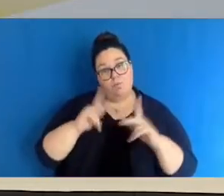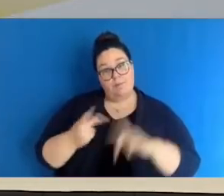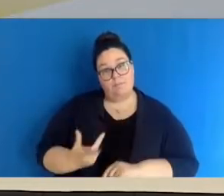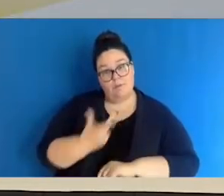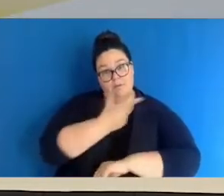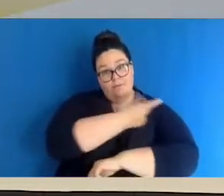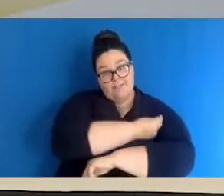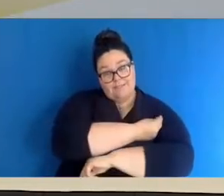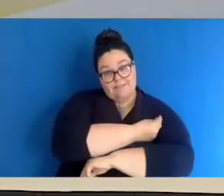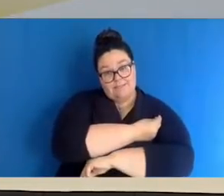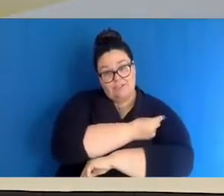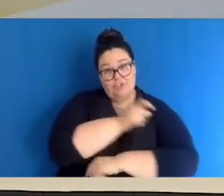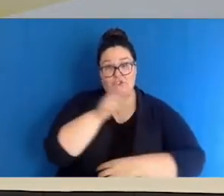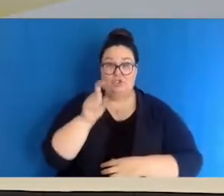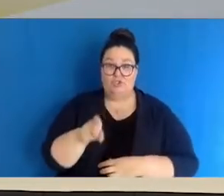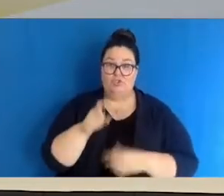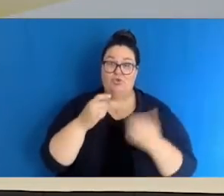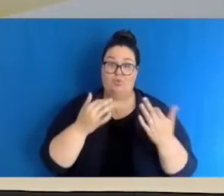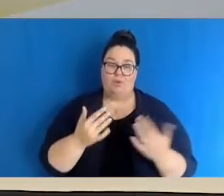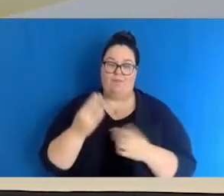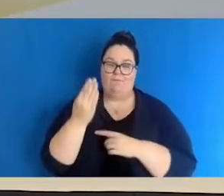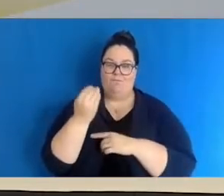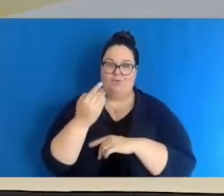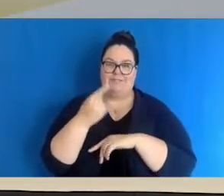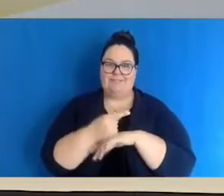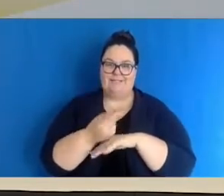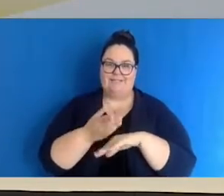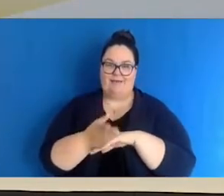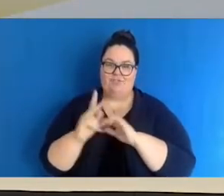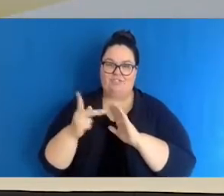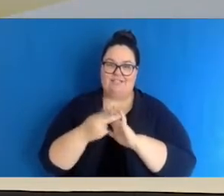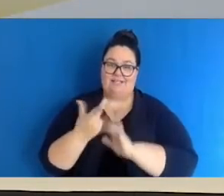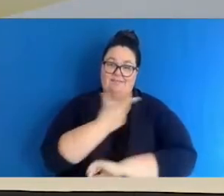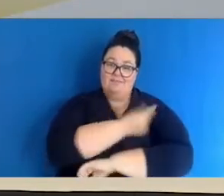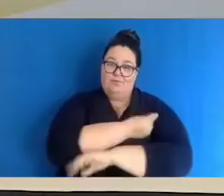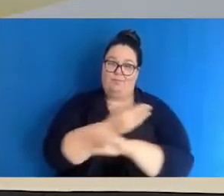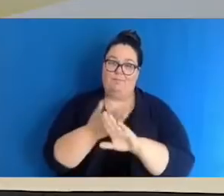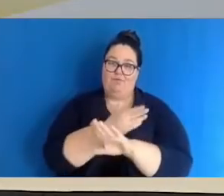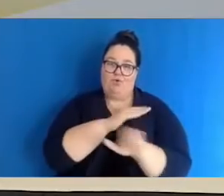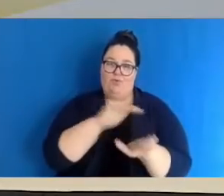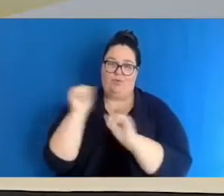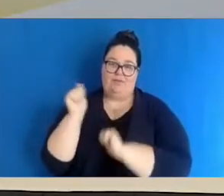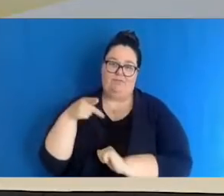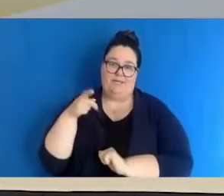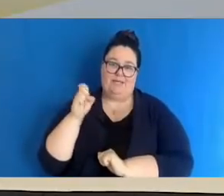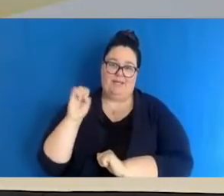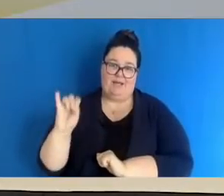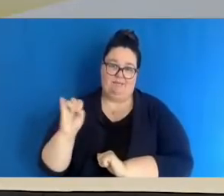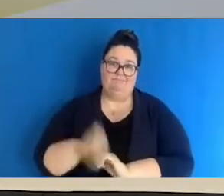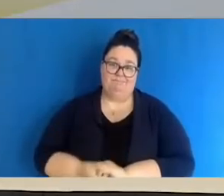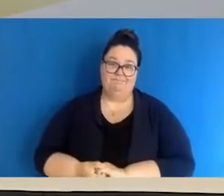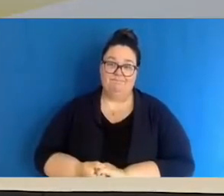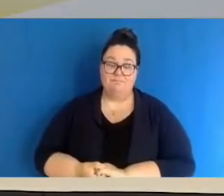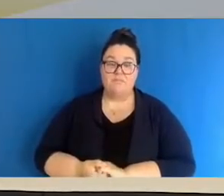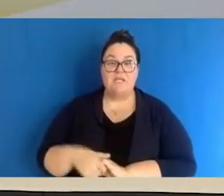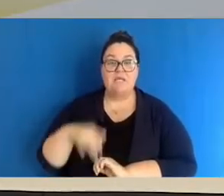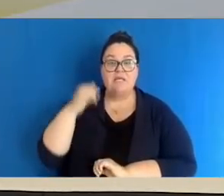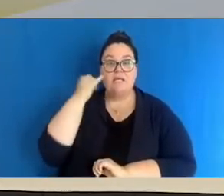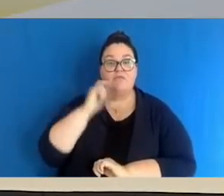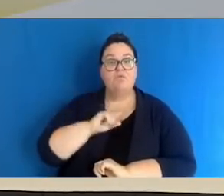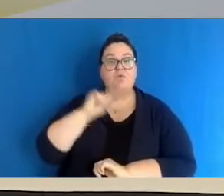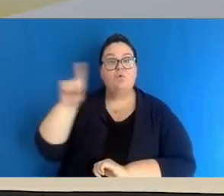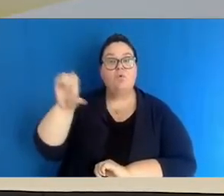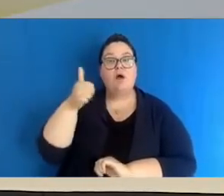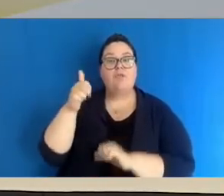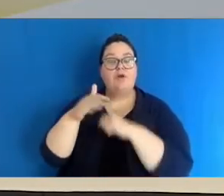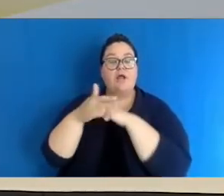island residents should wait 14 days after their second dose before traveling outside the province. And I recommend that anyone who travels to another